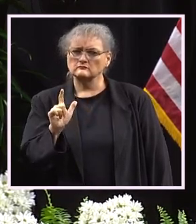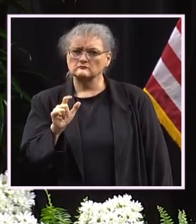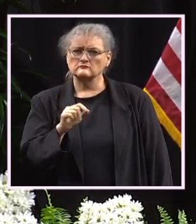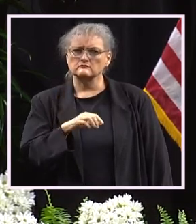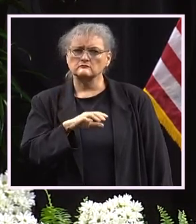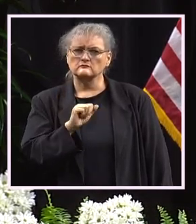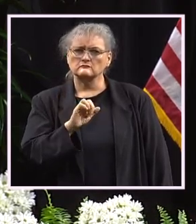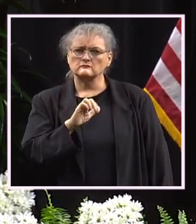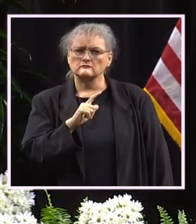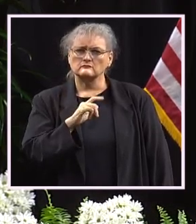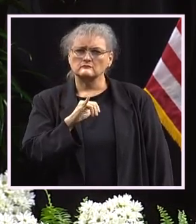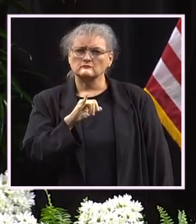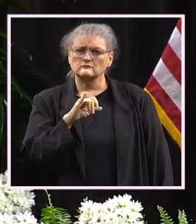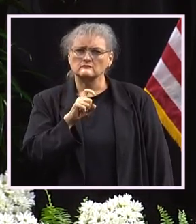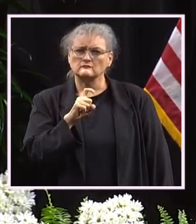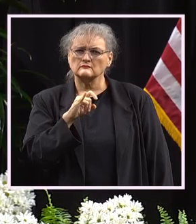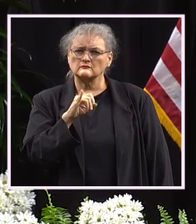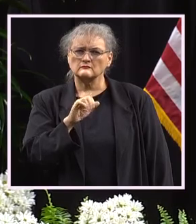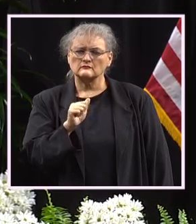Alexa M. Rios.